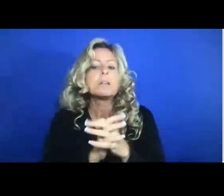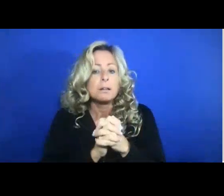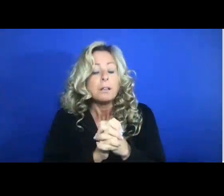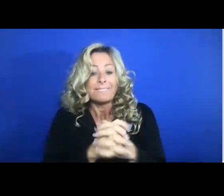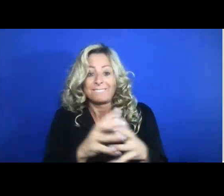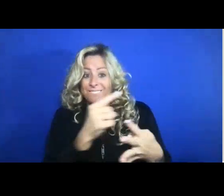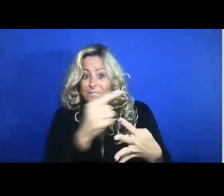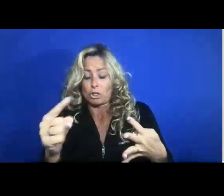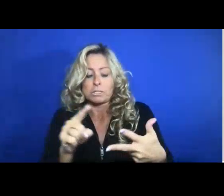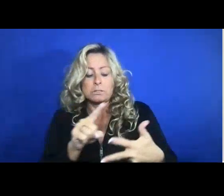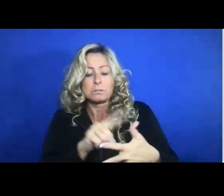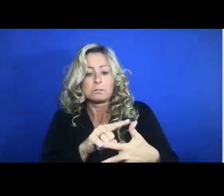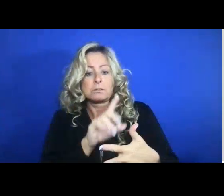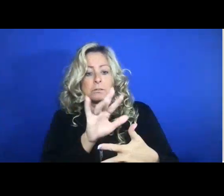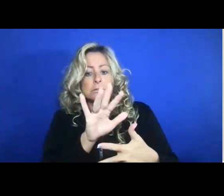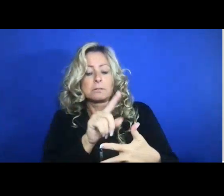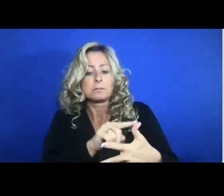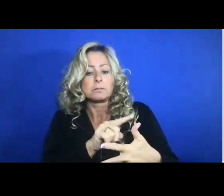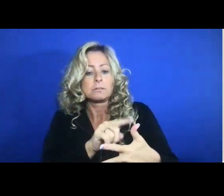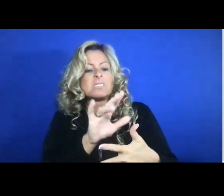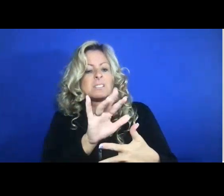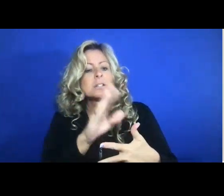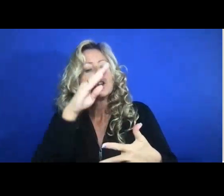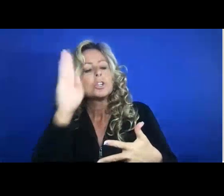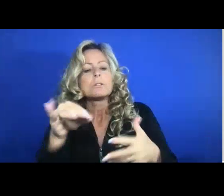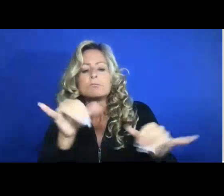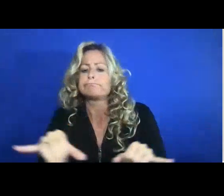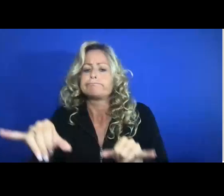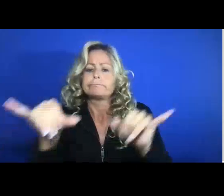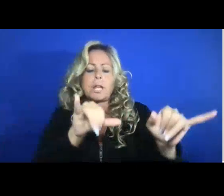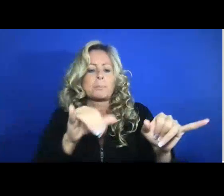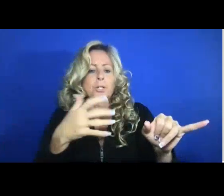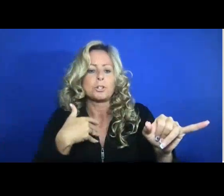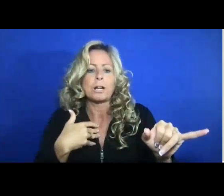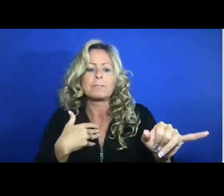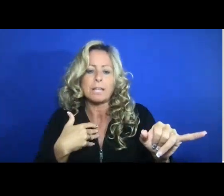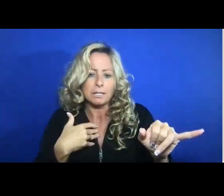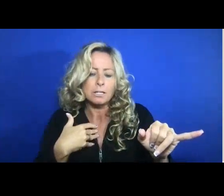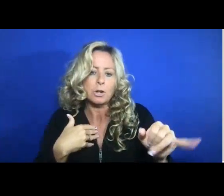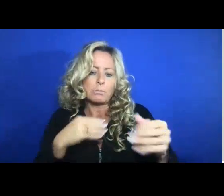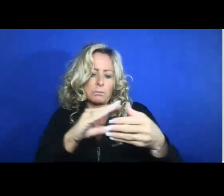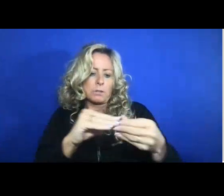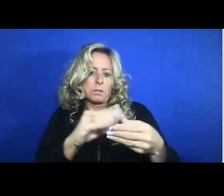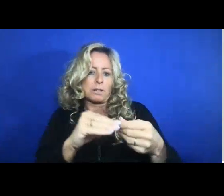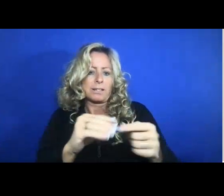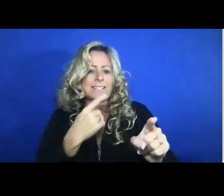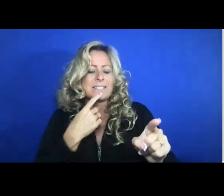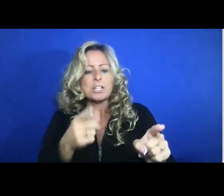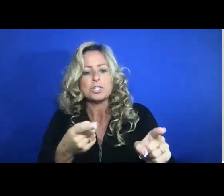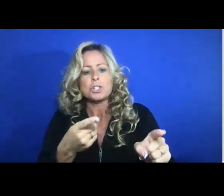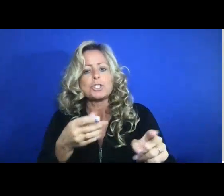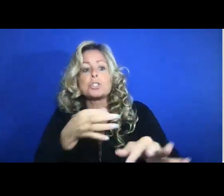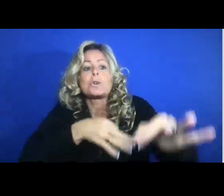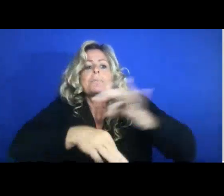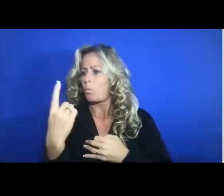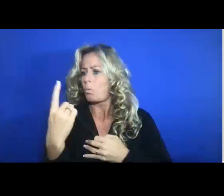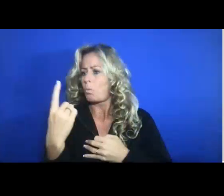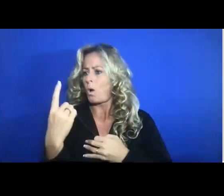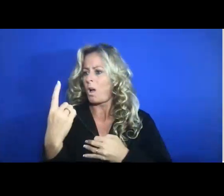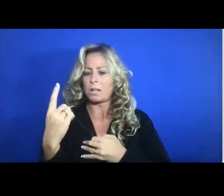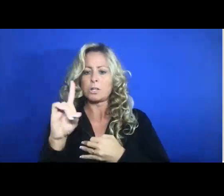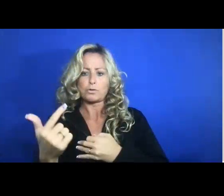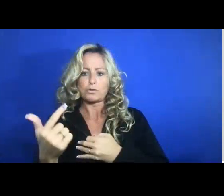one is, a very common refrain that you hear, and is that you're just replacing one drug